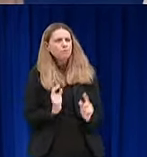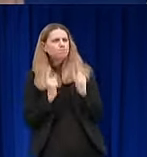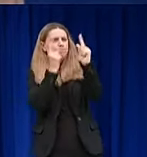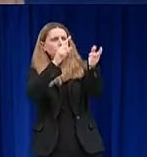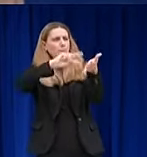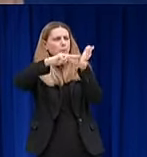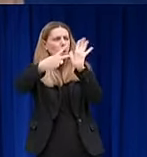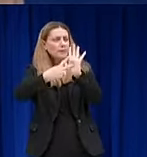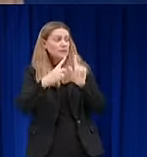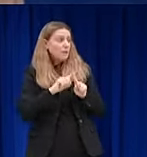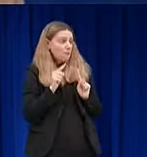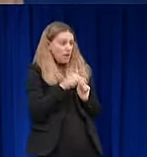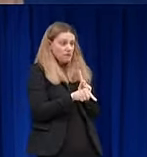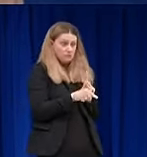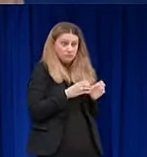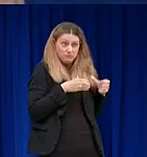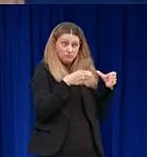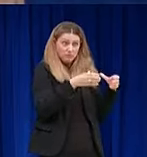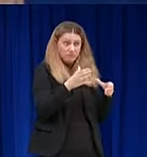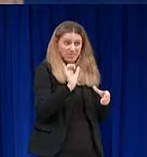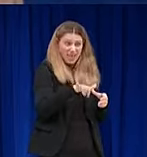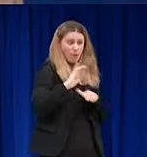is not a foregone conclusion.